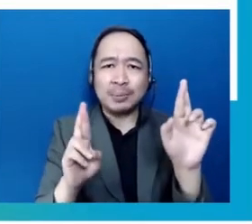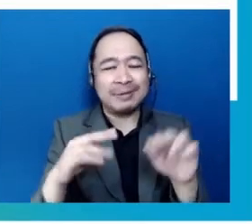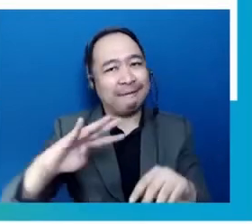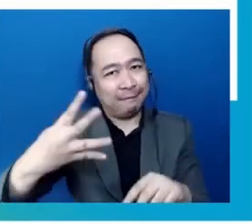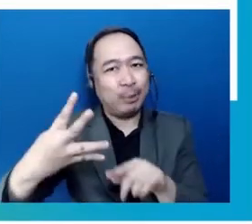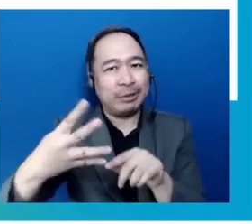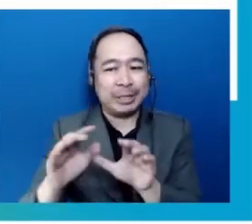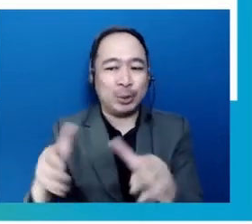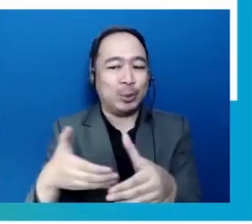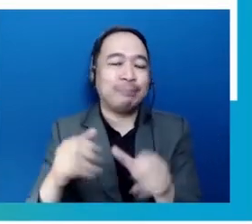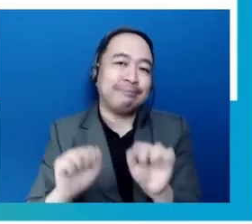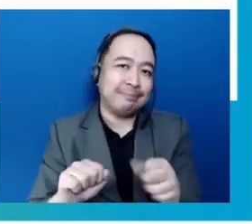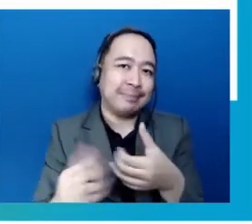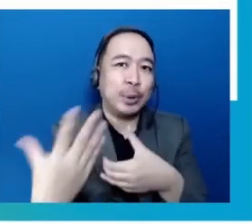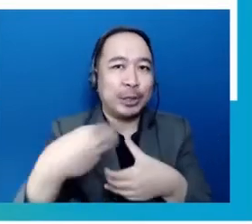to join us